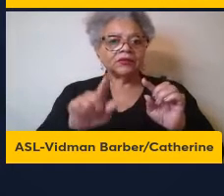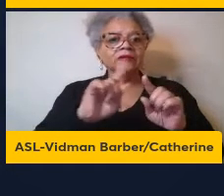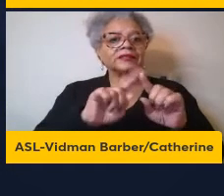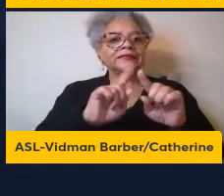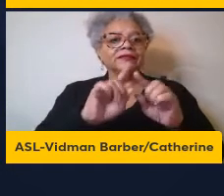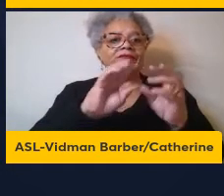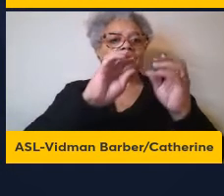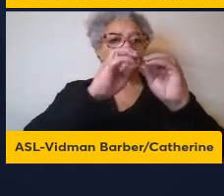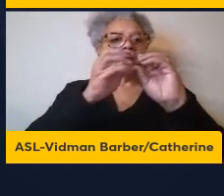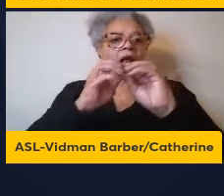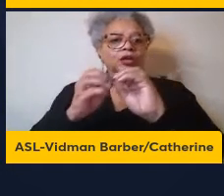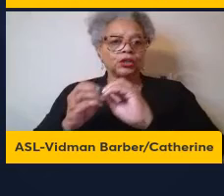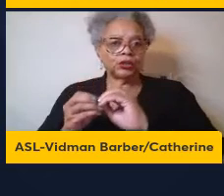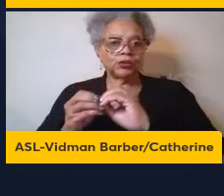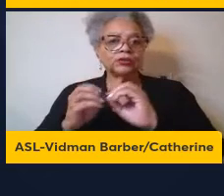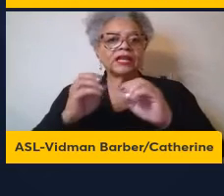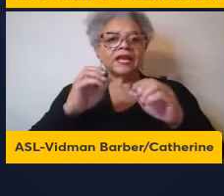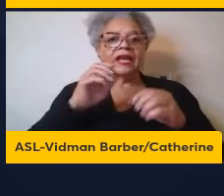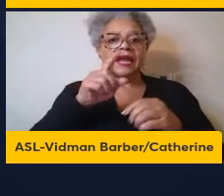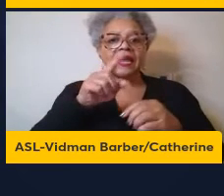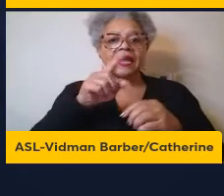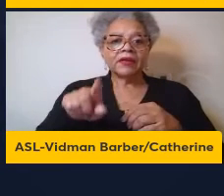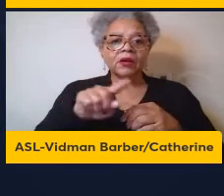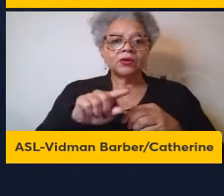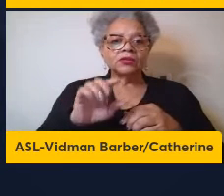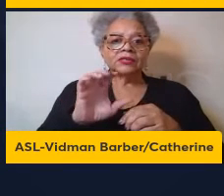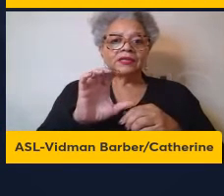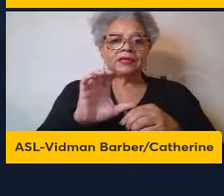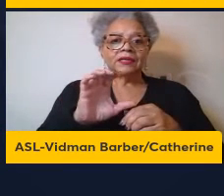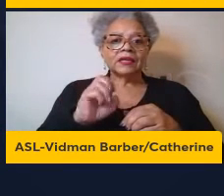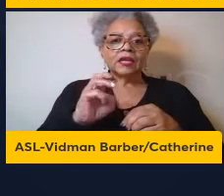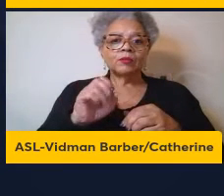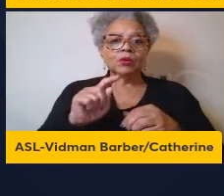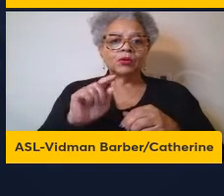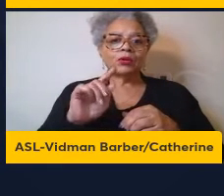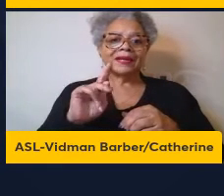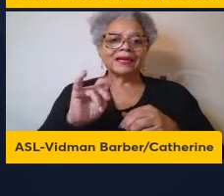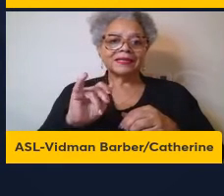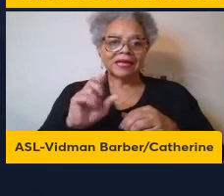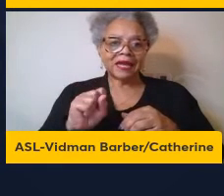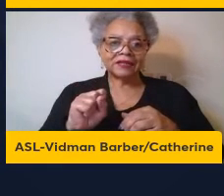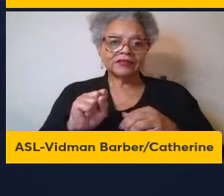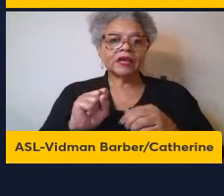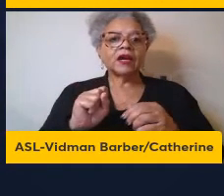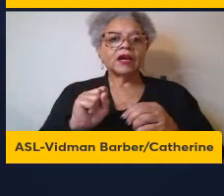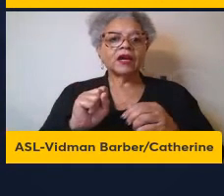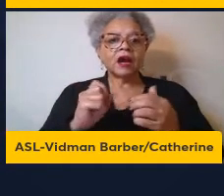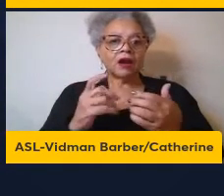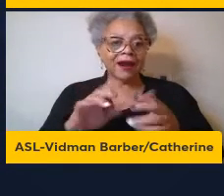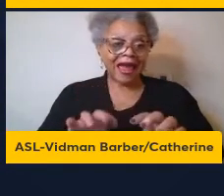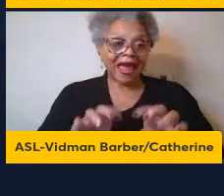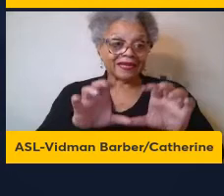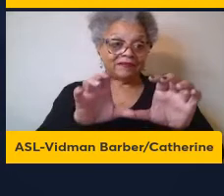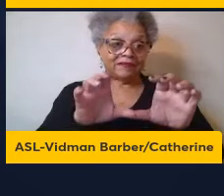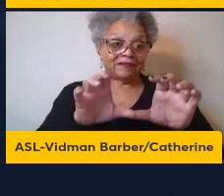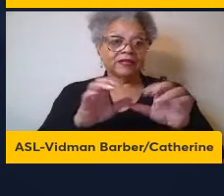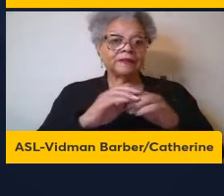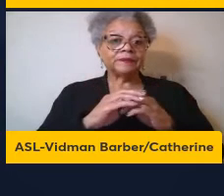And as leukocytes are recruited and activated, there is a